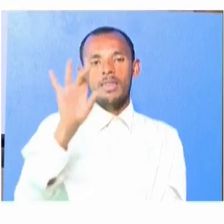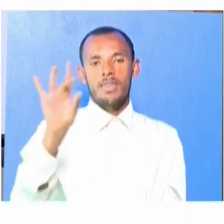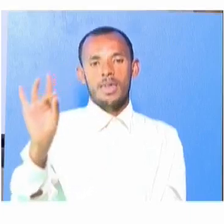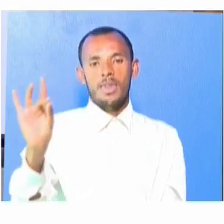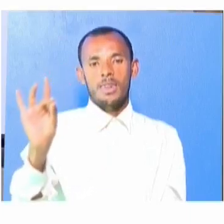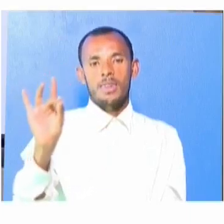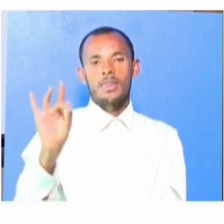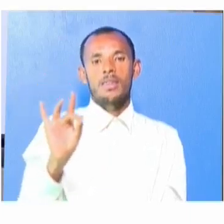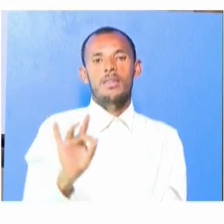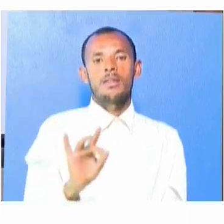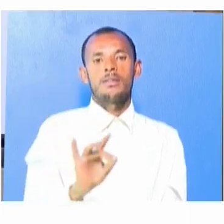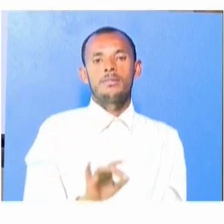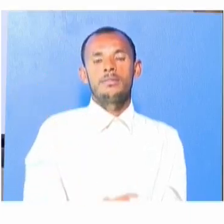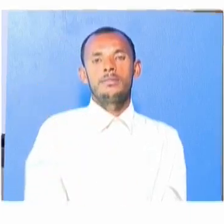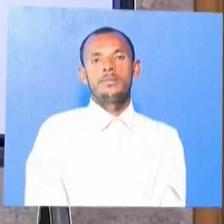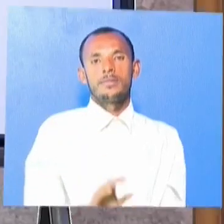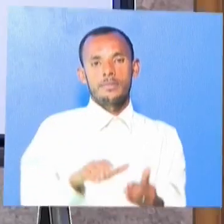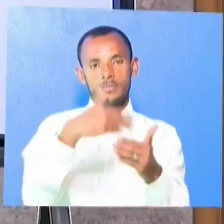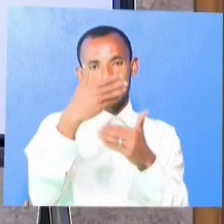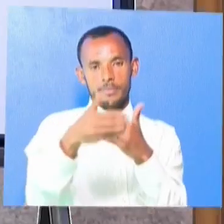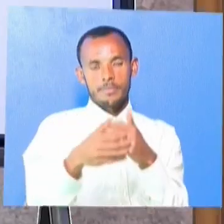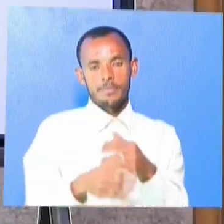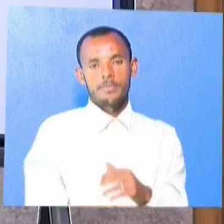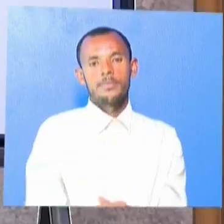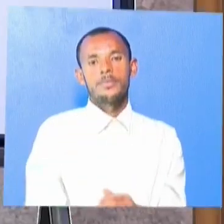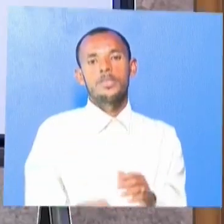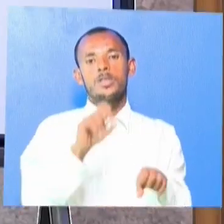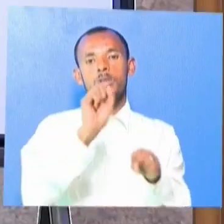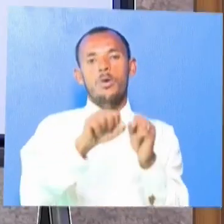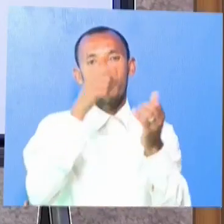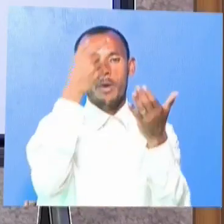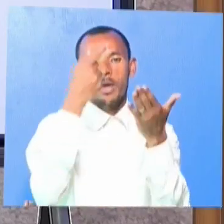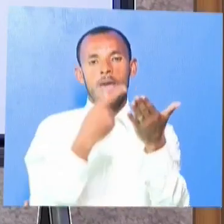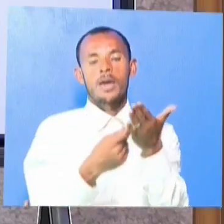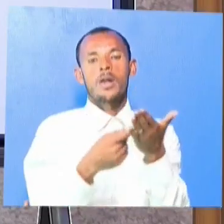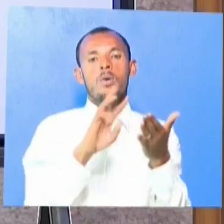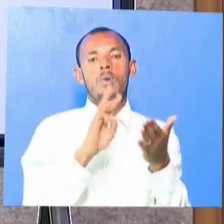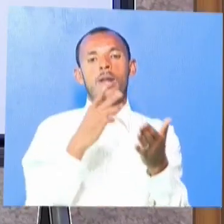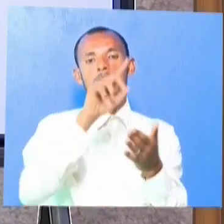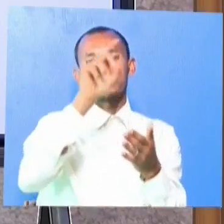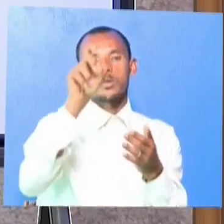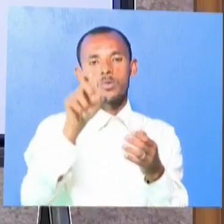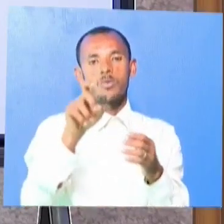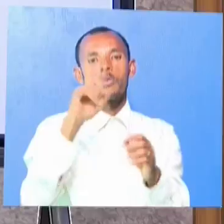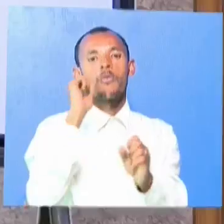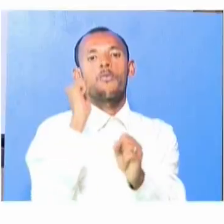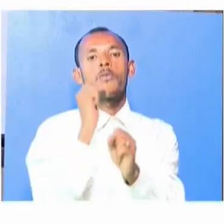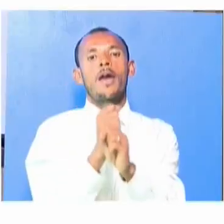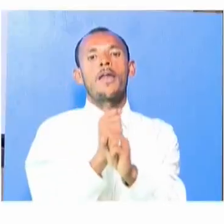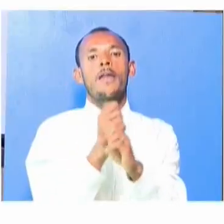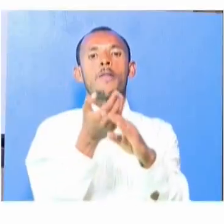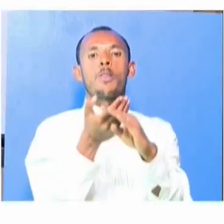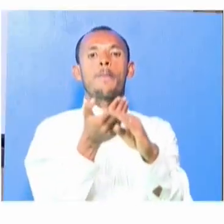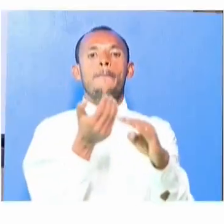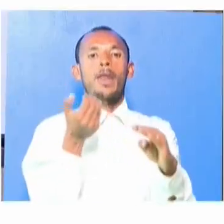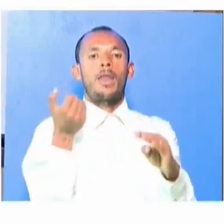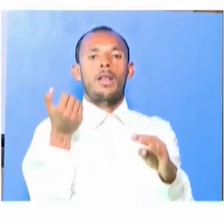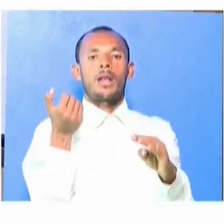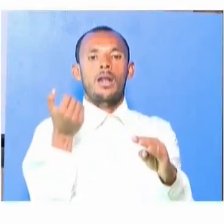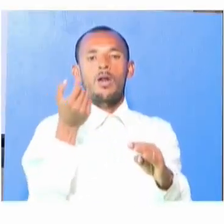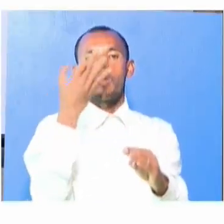98, and so on. So here, we are asked to find the predecessor